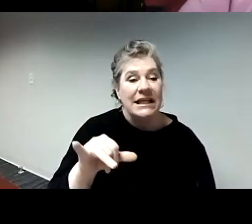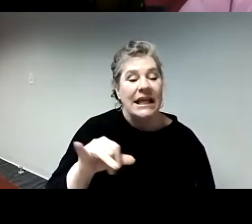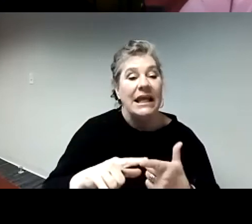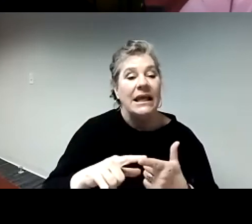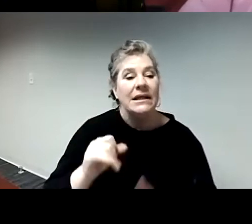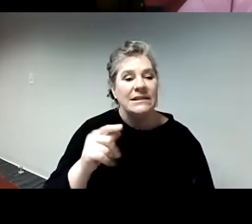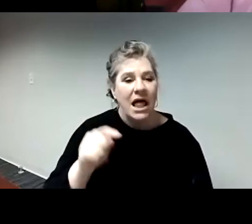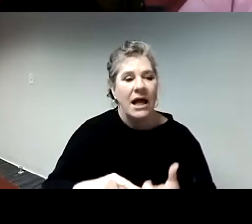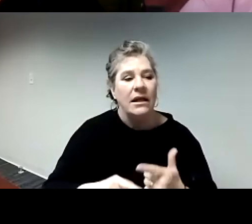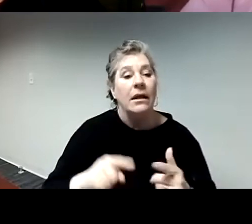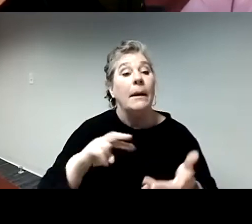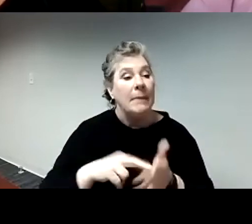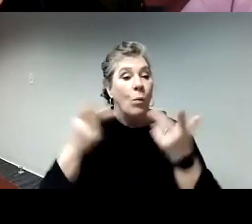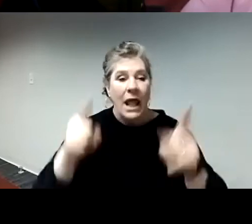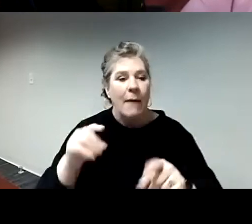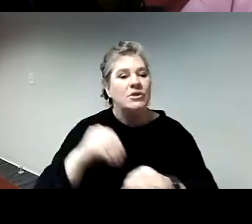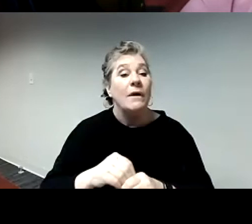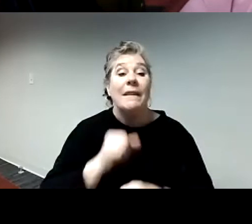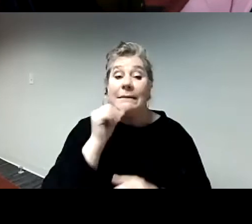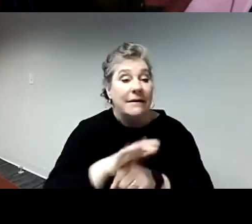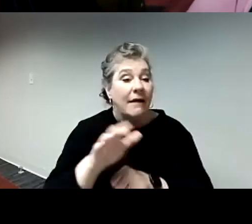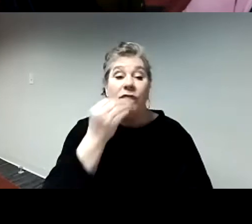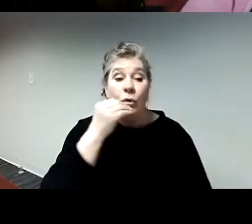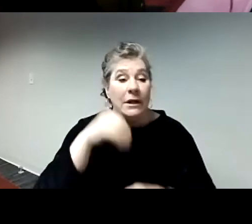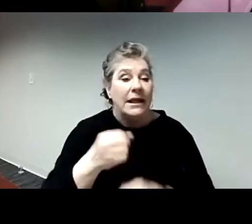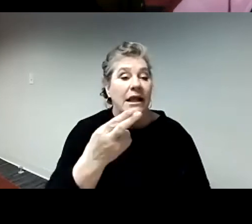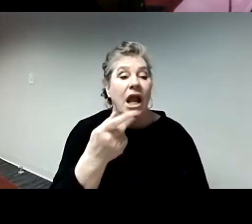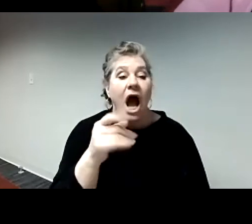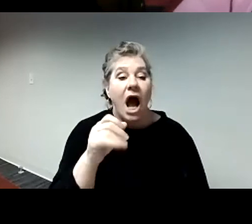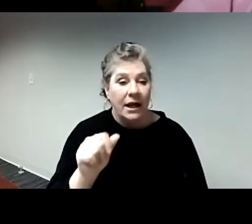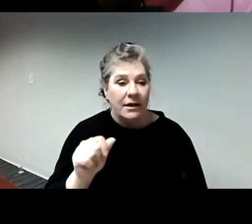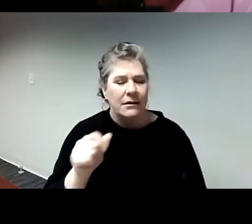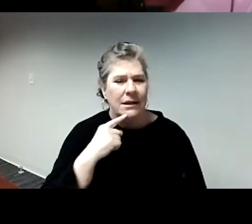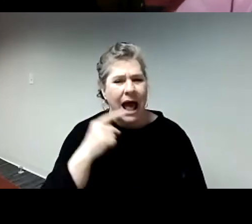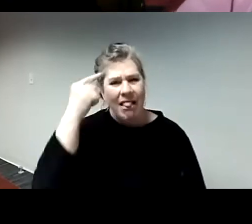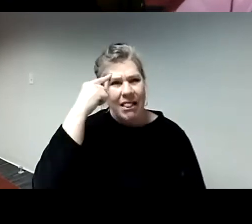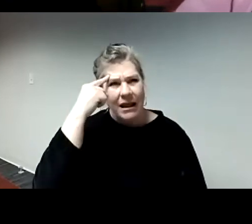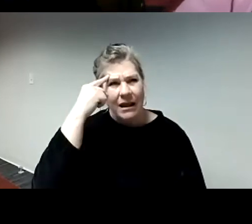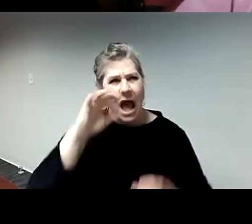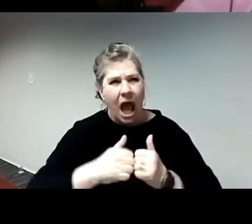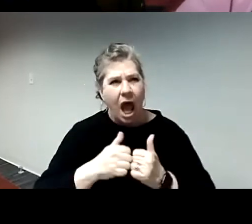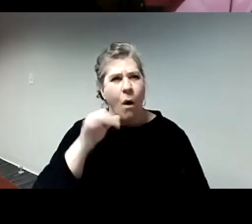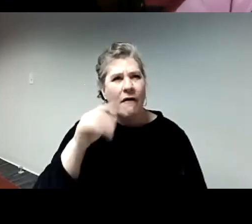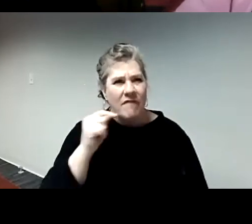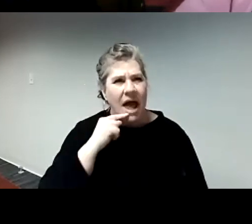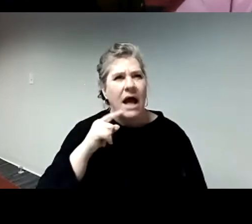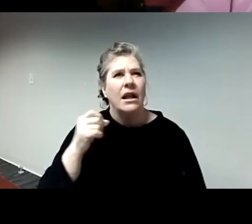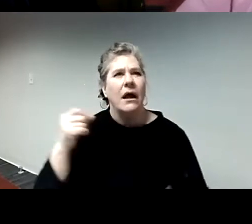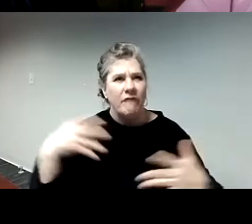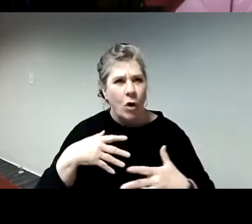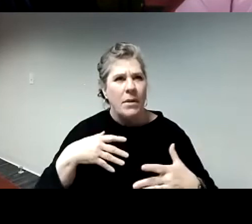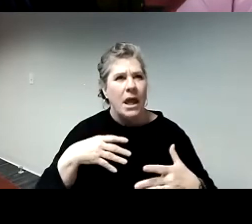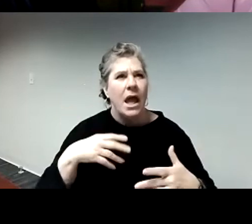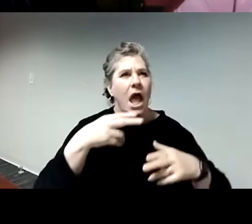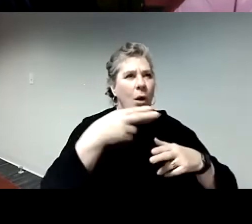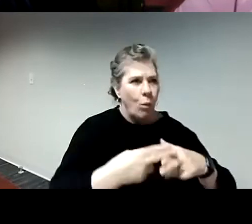in Ghana. And for me, when I think of how fat phobia and weight stigma are intertwined, this book is a